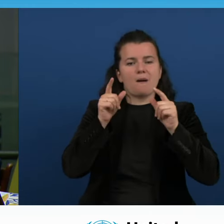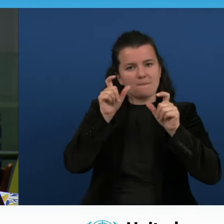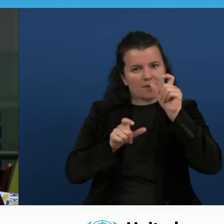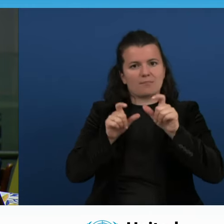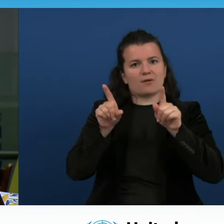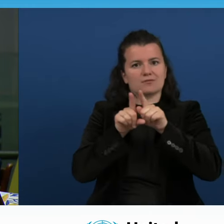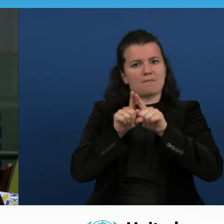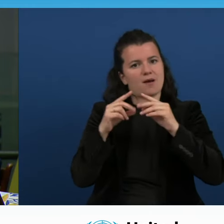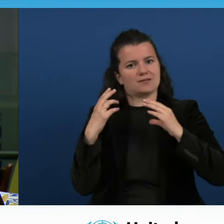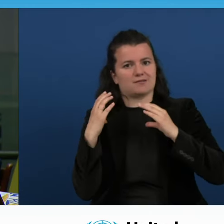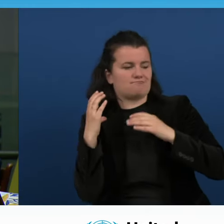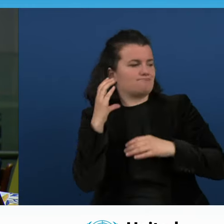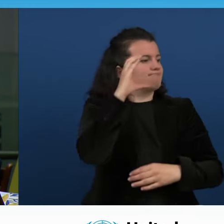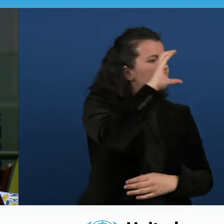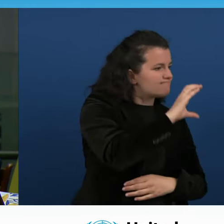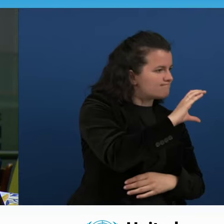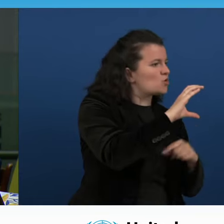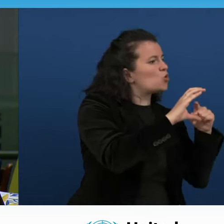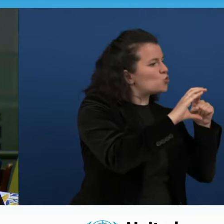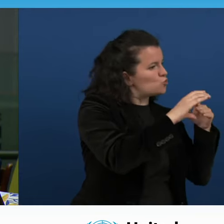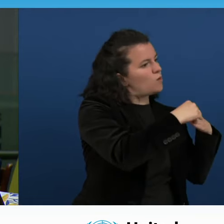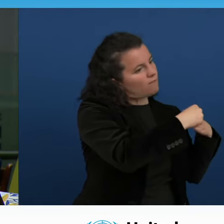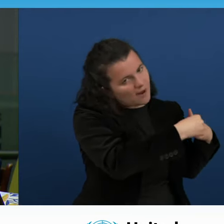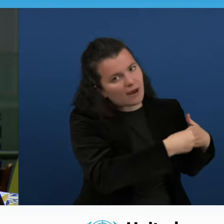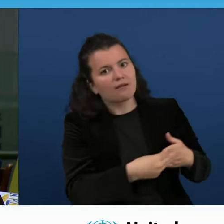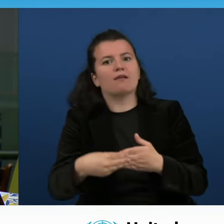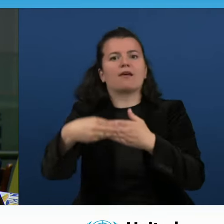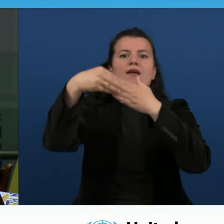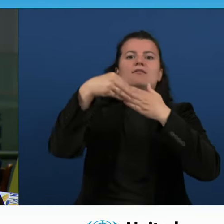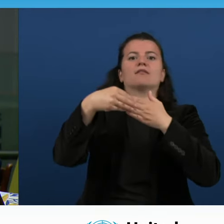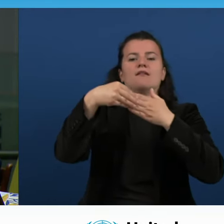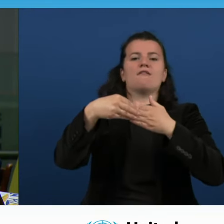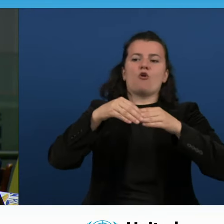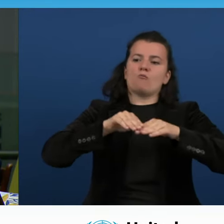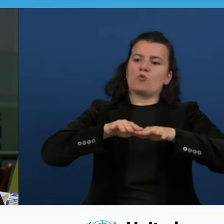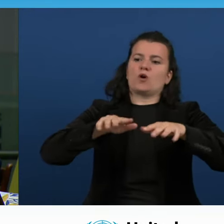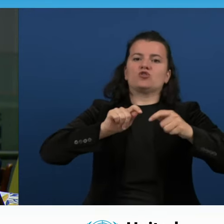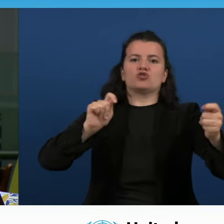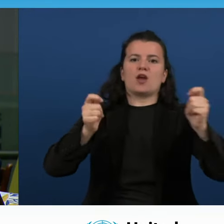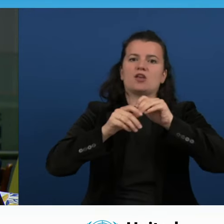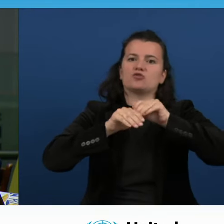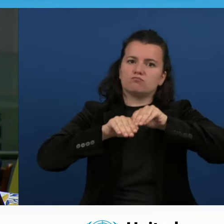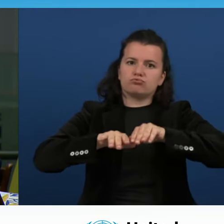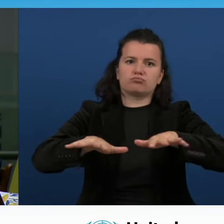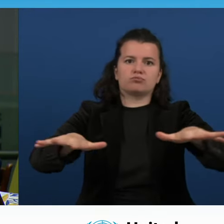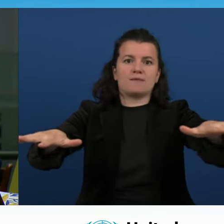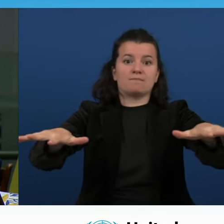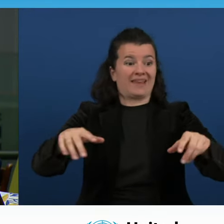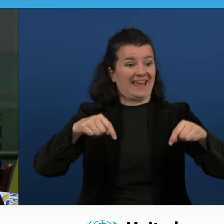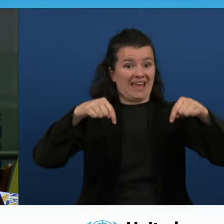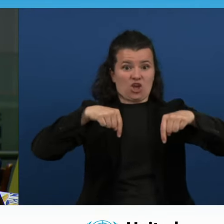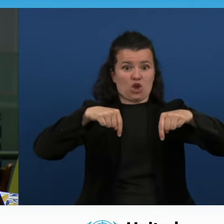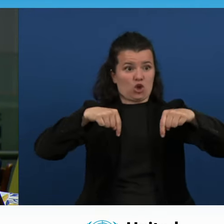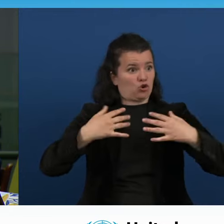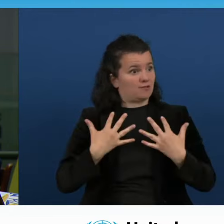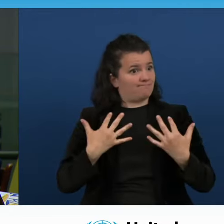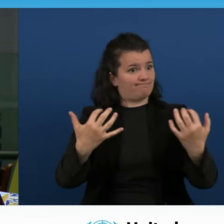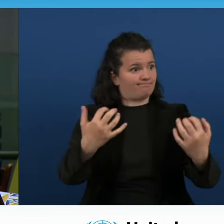hopeful also, and I think that this room is hope for a lot of us. Thank you so